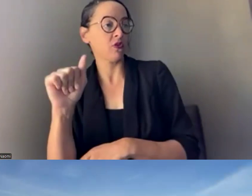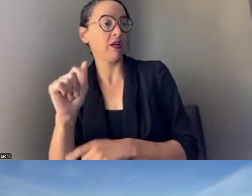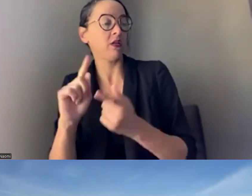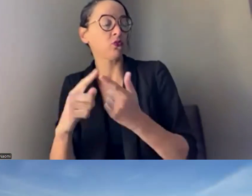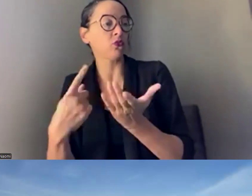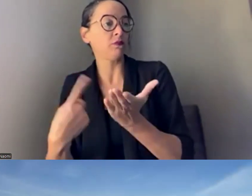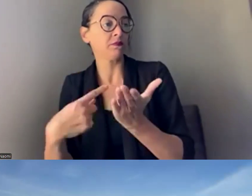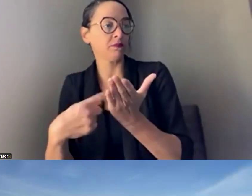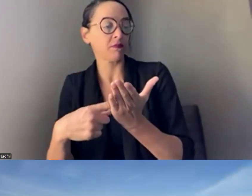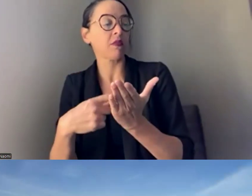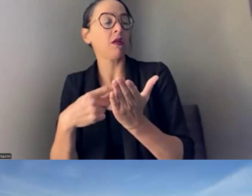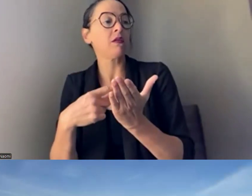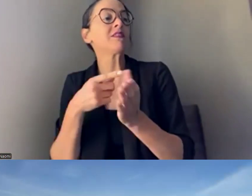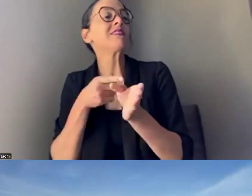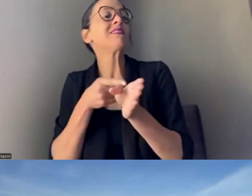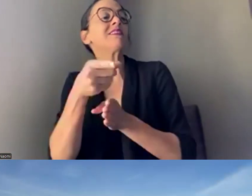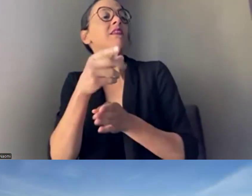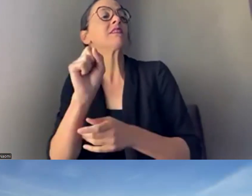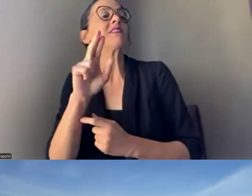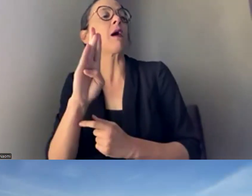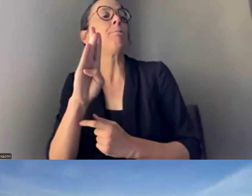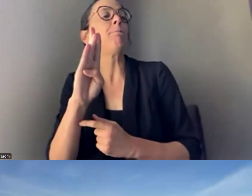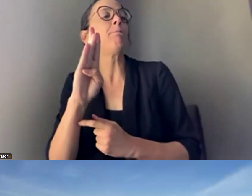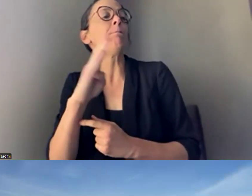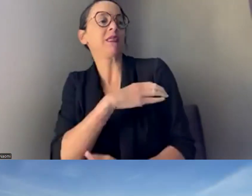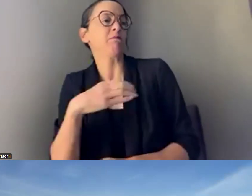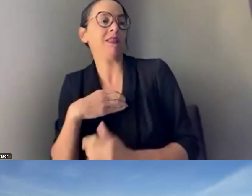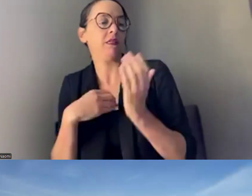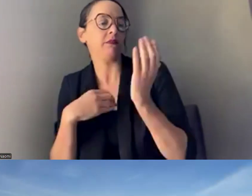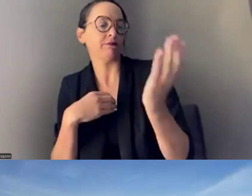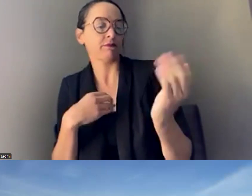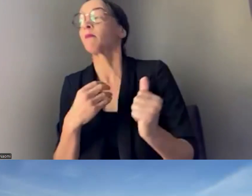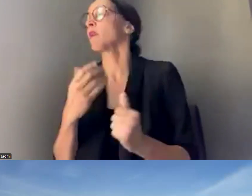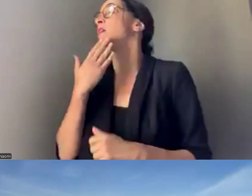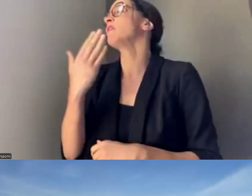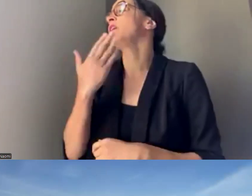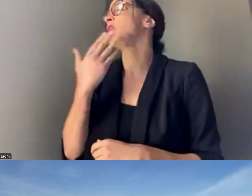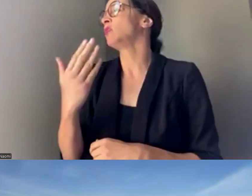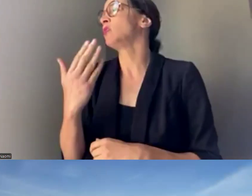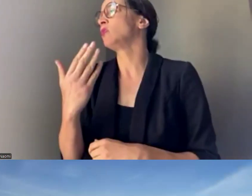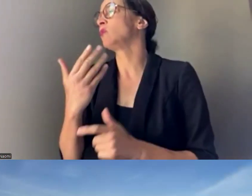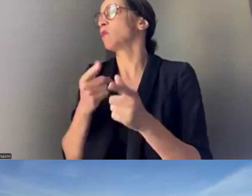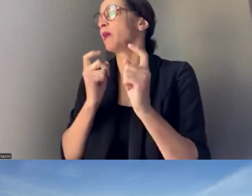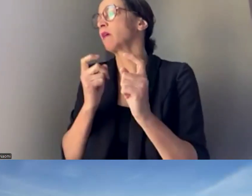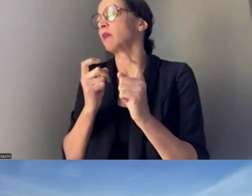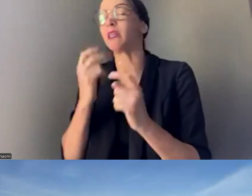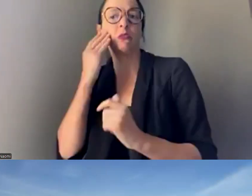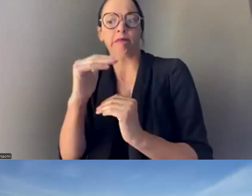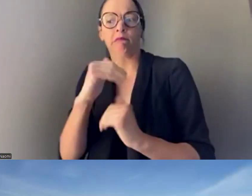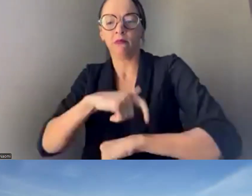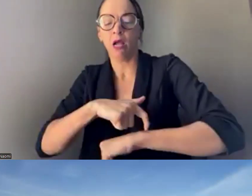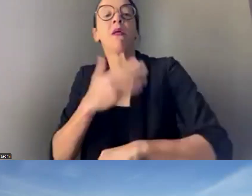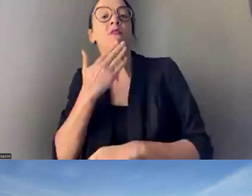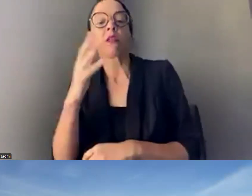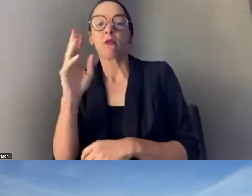real quickly, given the time. So, Maria, thank you so much. Thank you for sharing your personal story. It